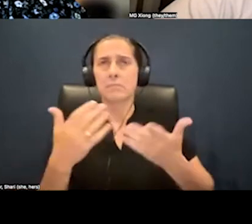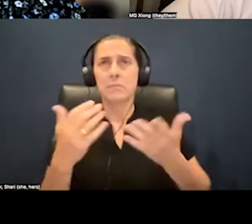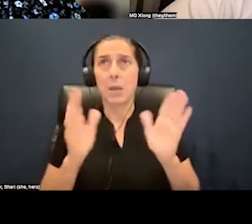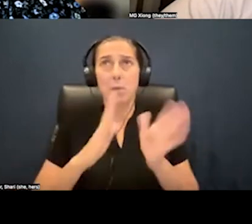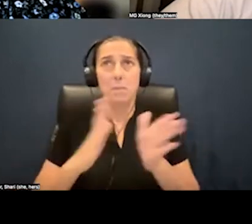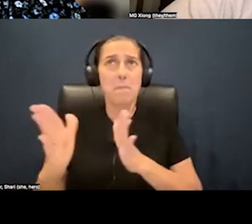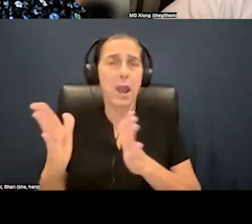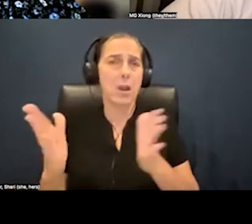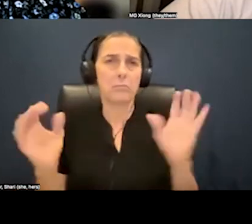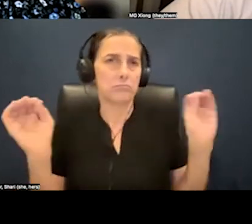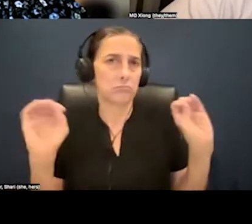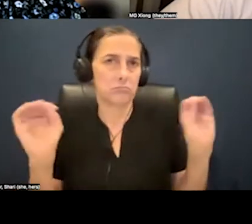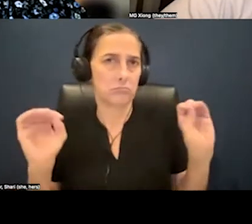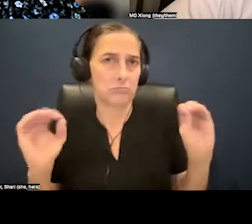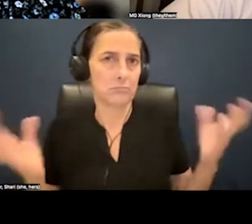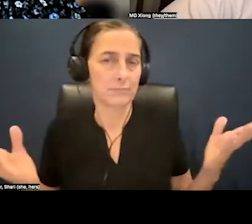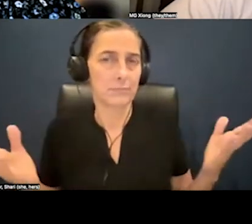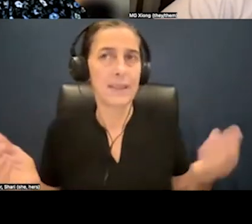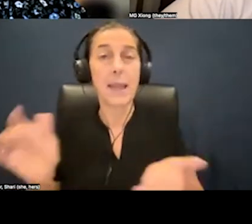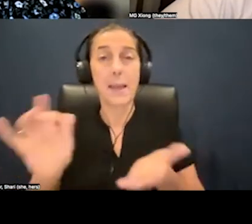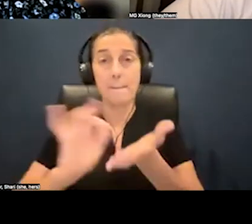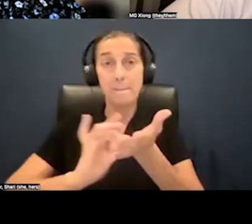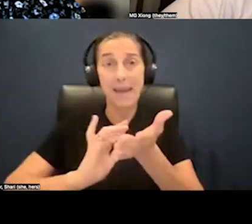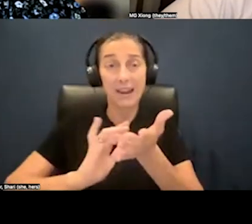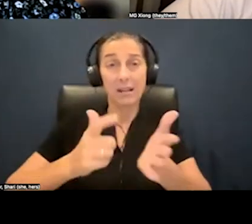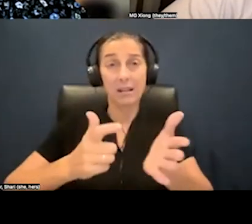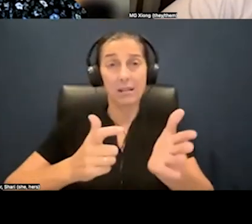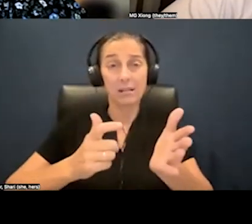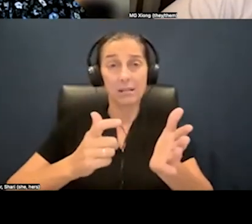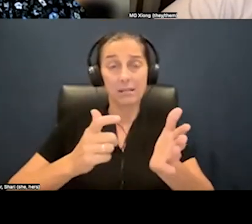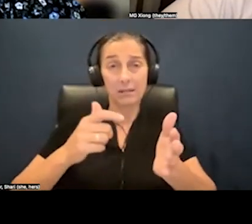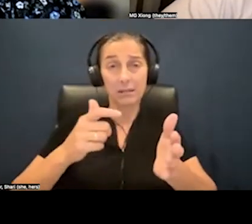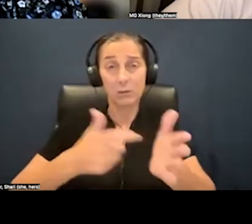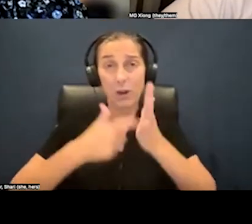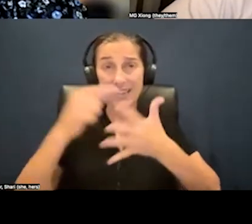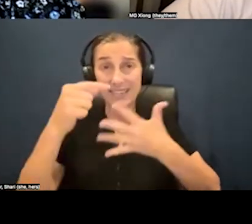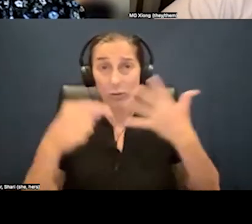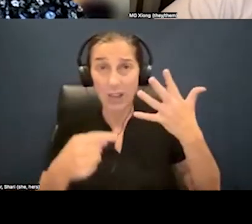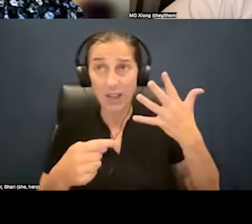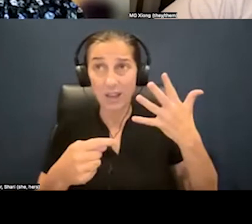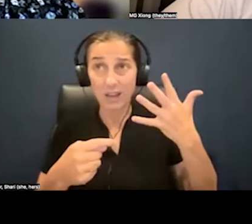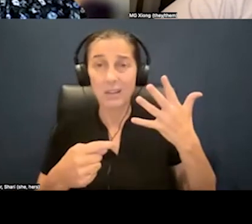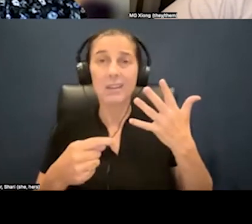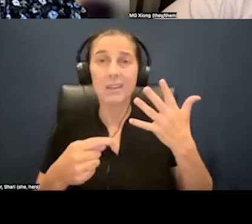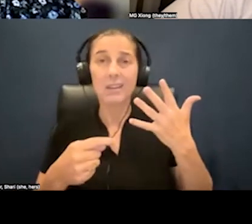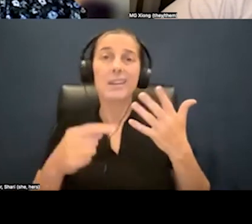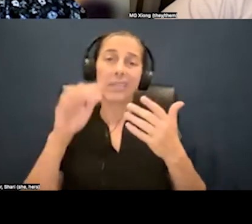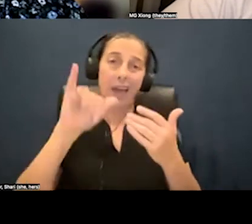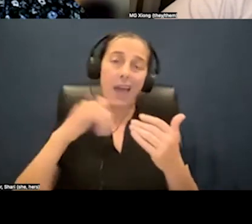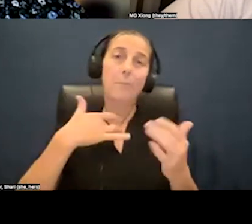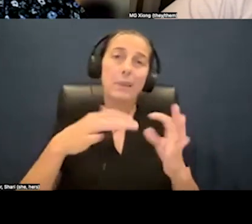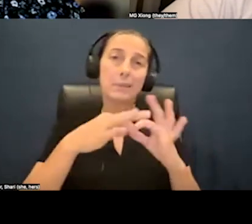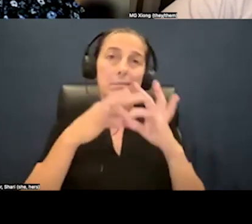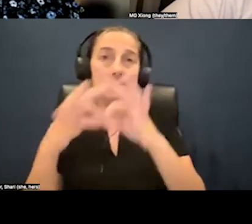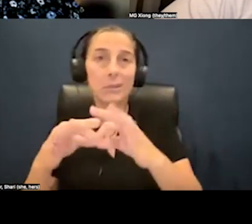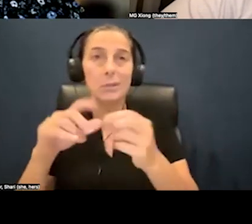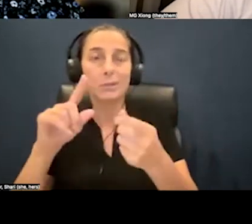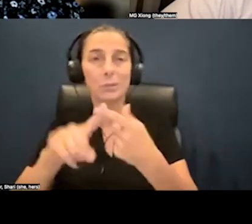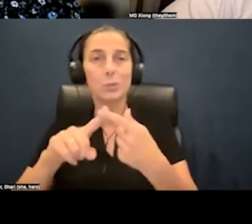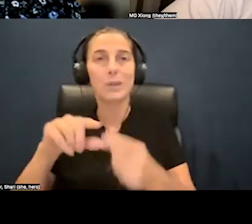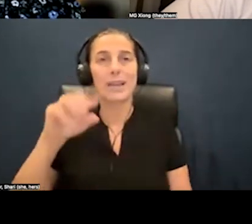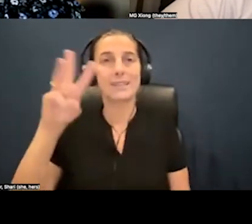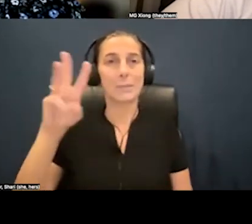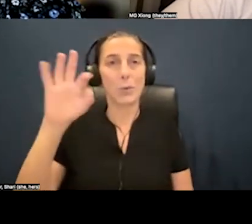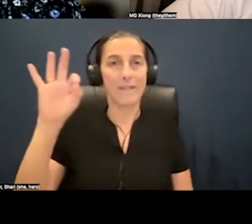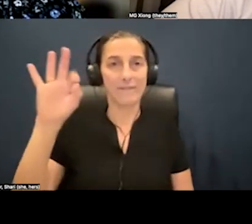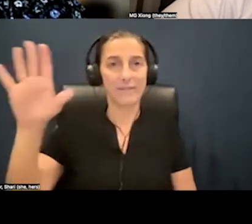like, medically speaking, the medical criteria, which are often tied to WPATH requirements, and also